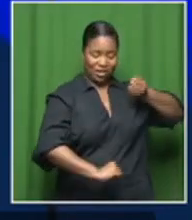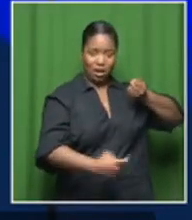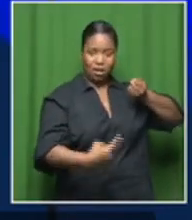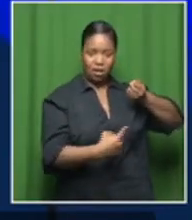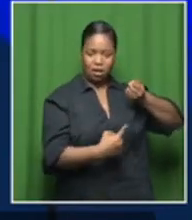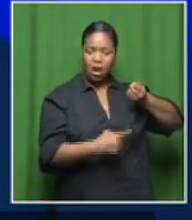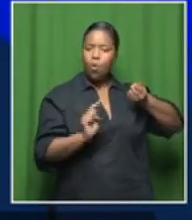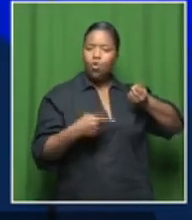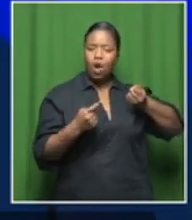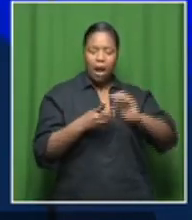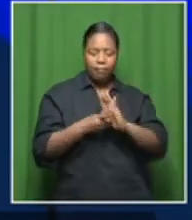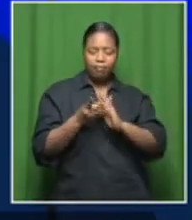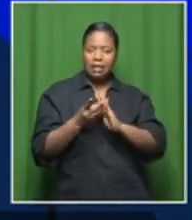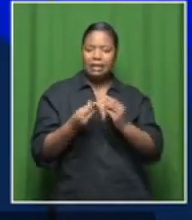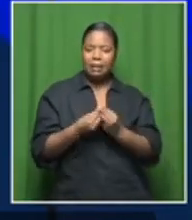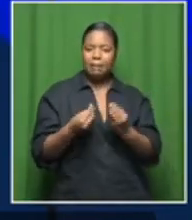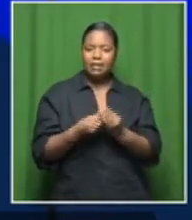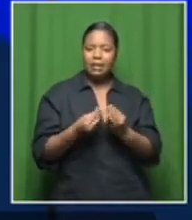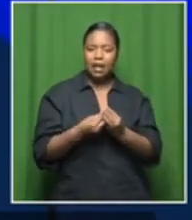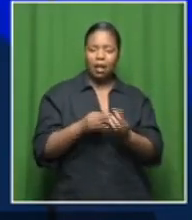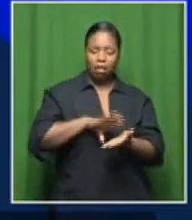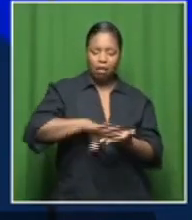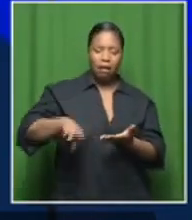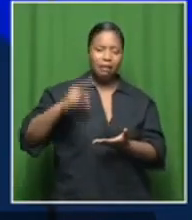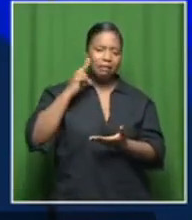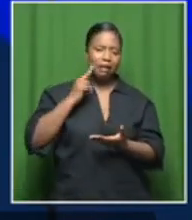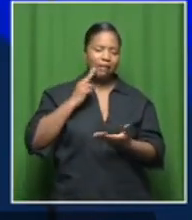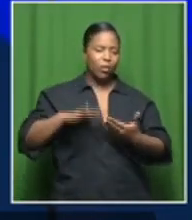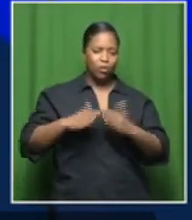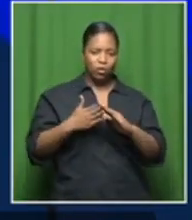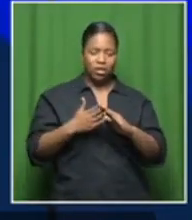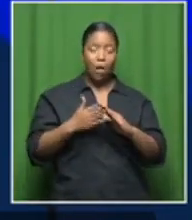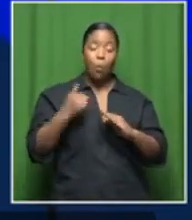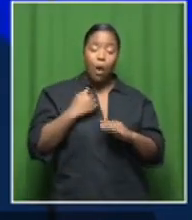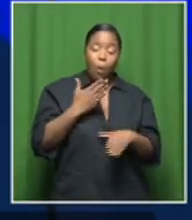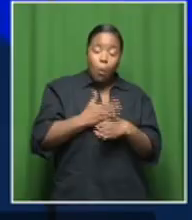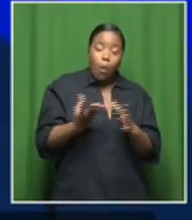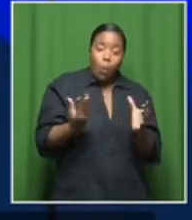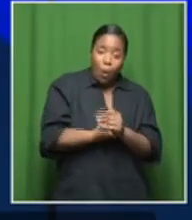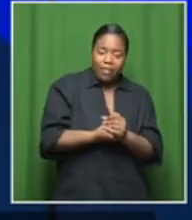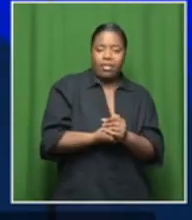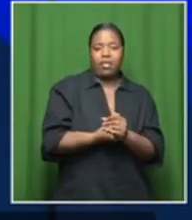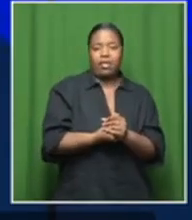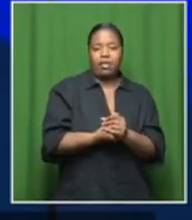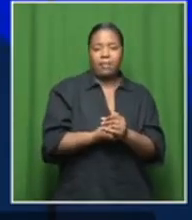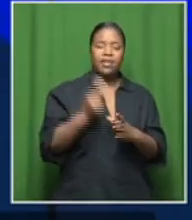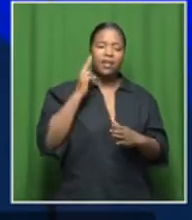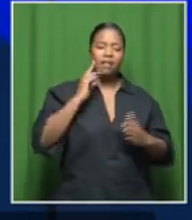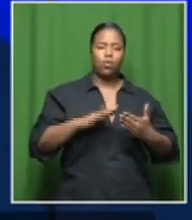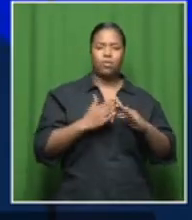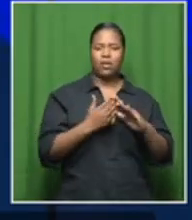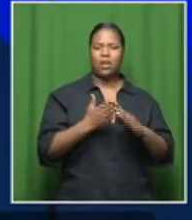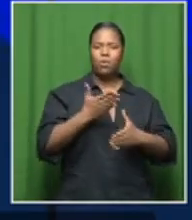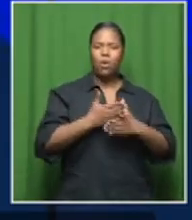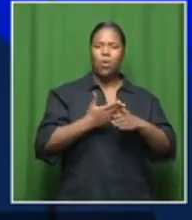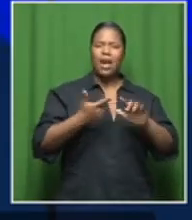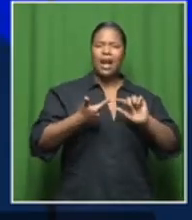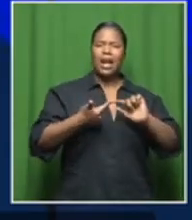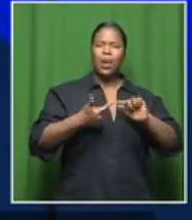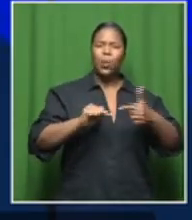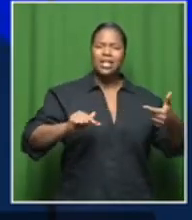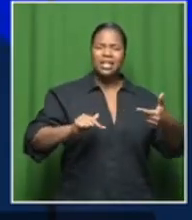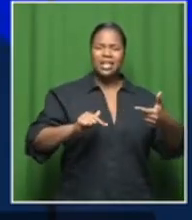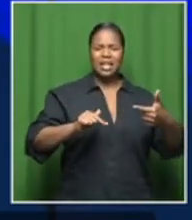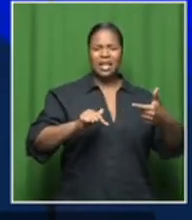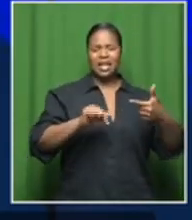be developed without the involvement of the deaf community. So we work with the organization linguistic that are